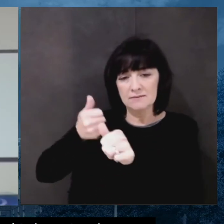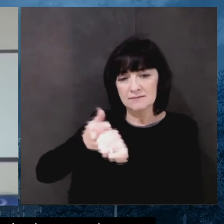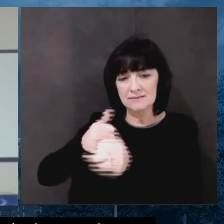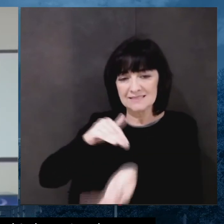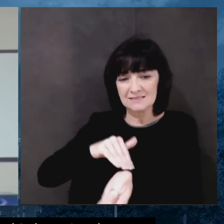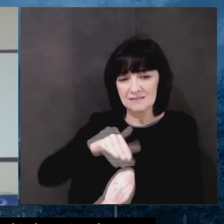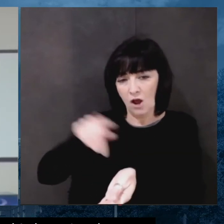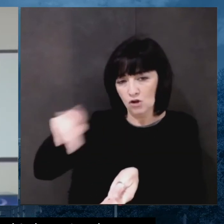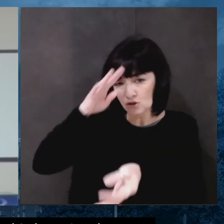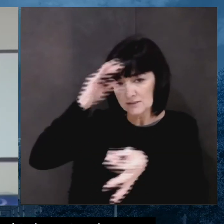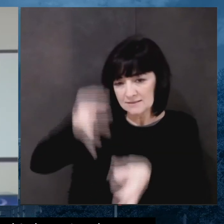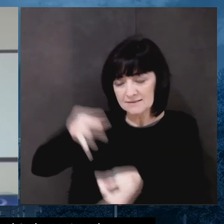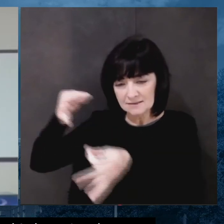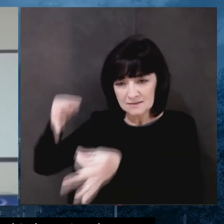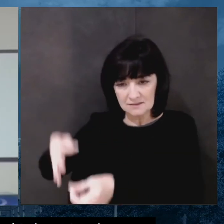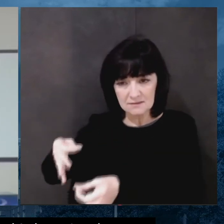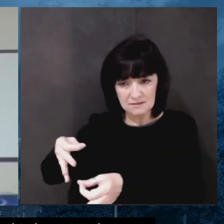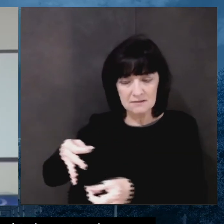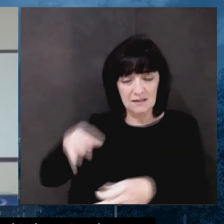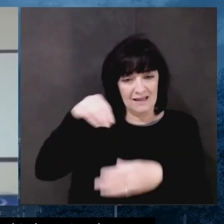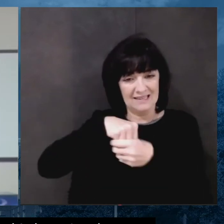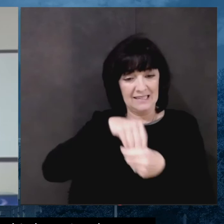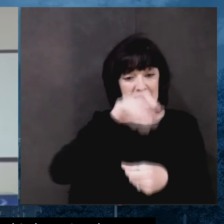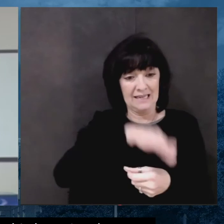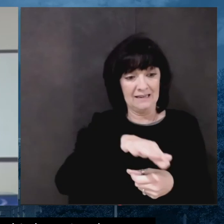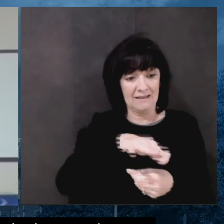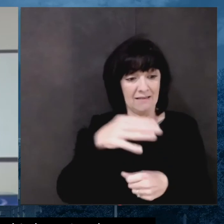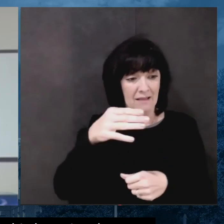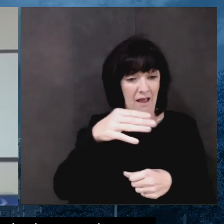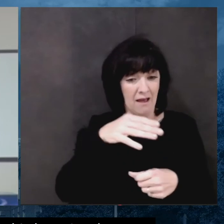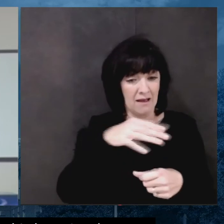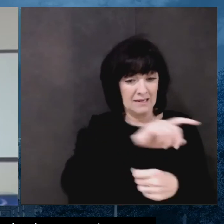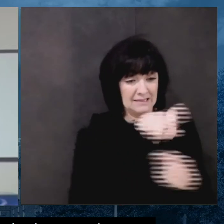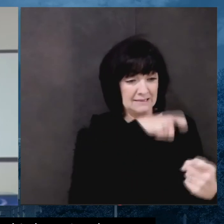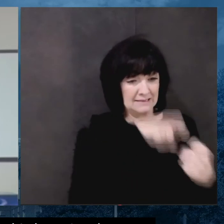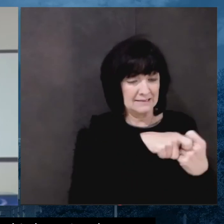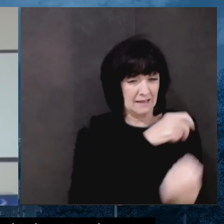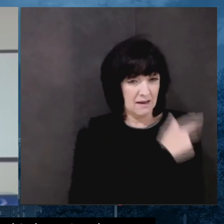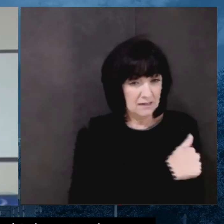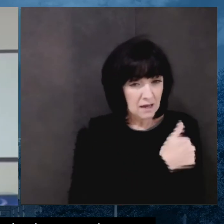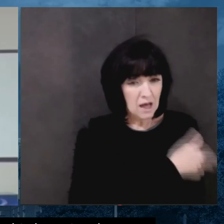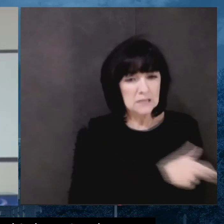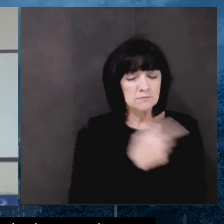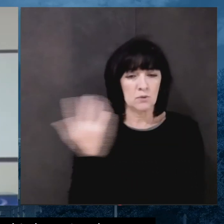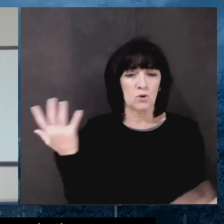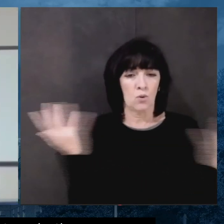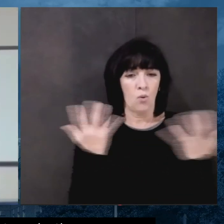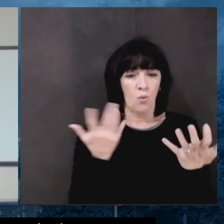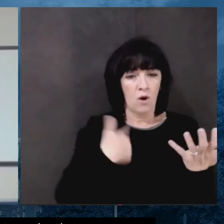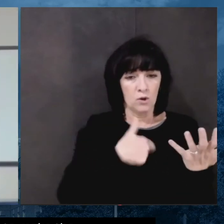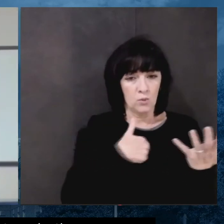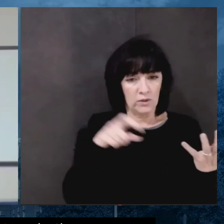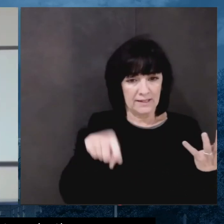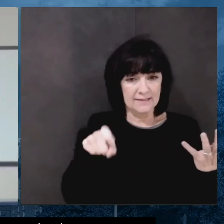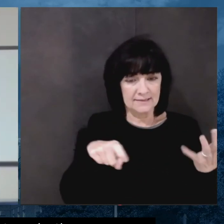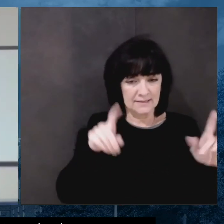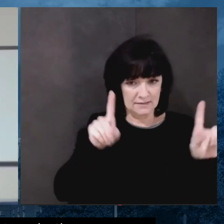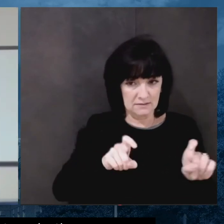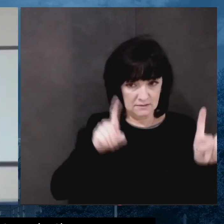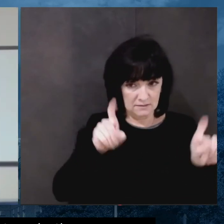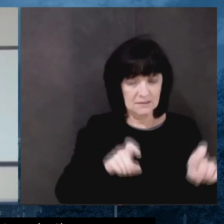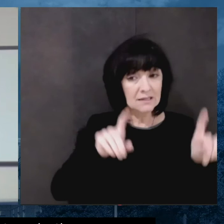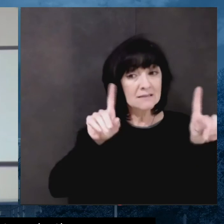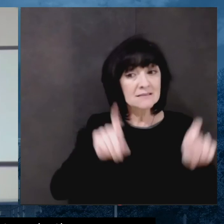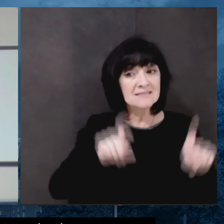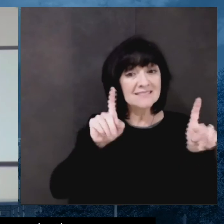our experts within these systems to make determination what is needed in terms of testing. However, also noted, testing